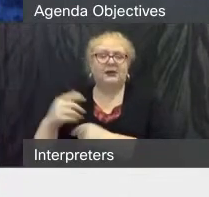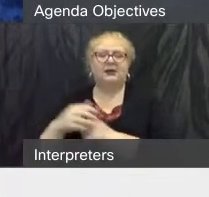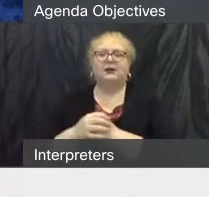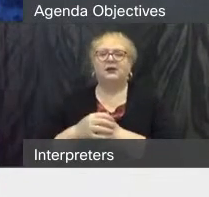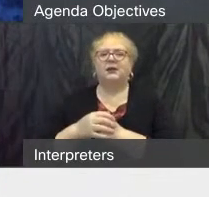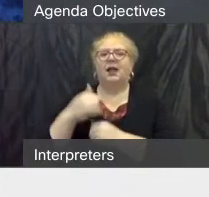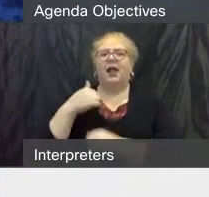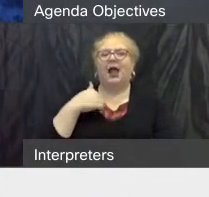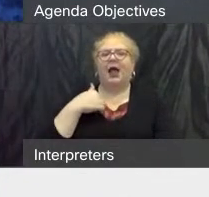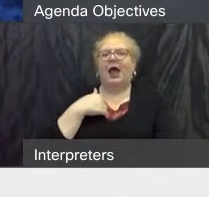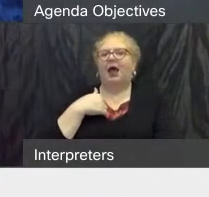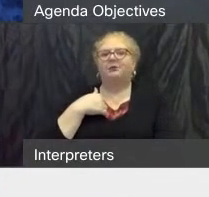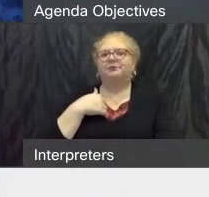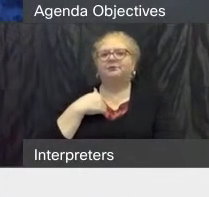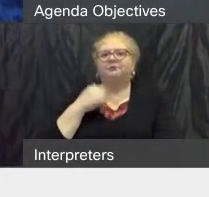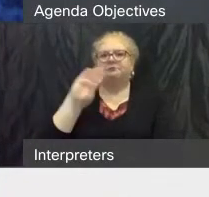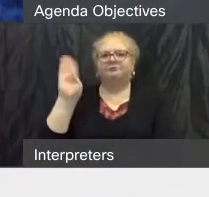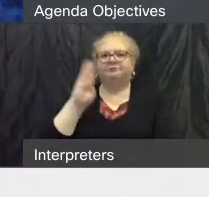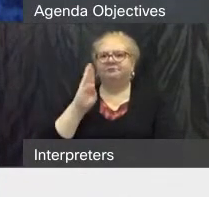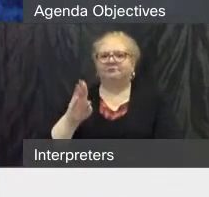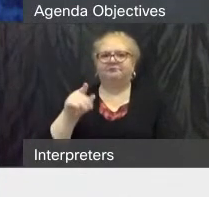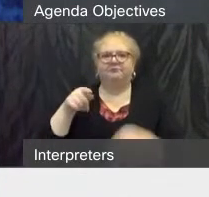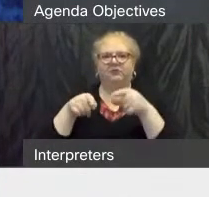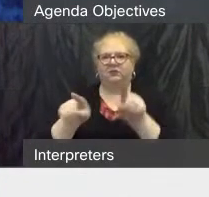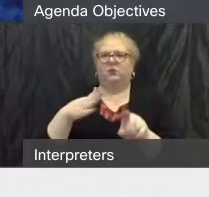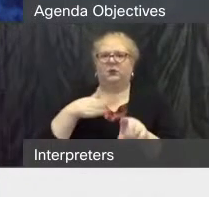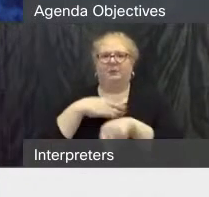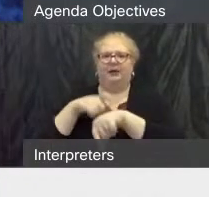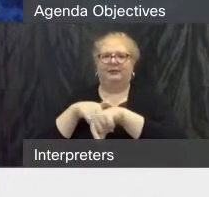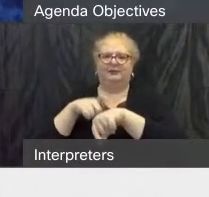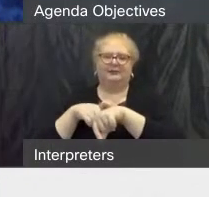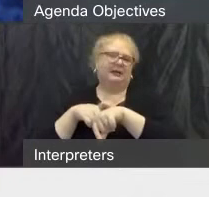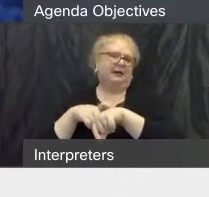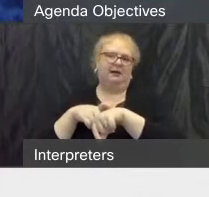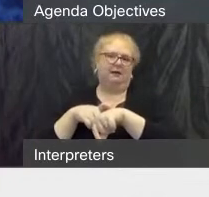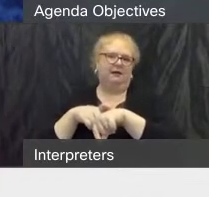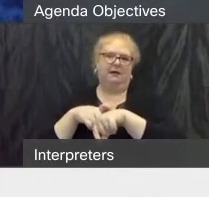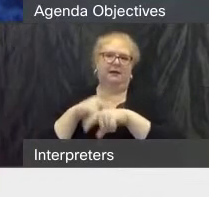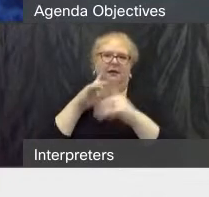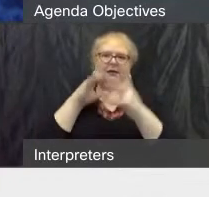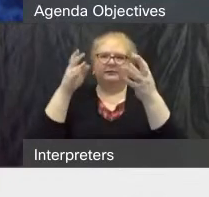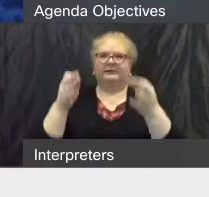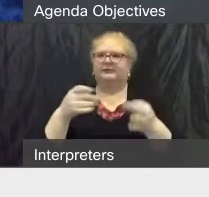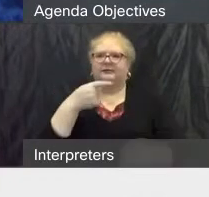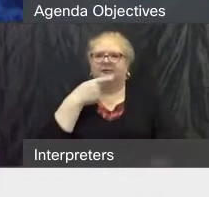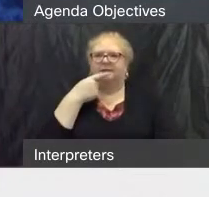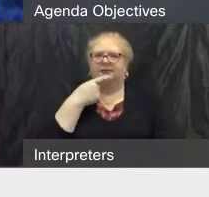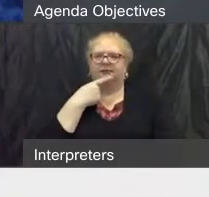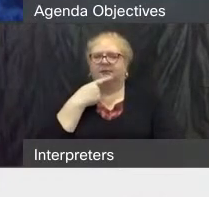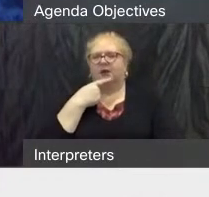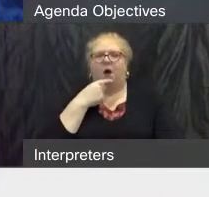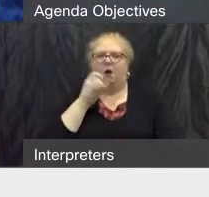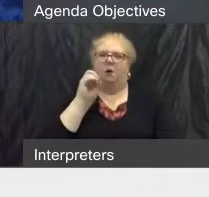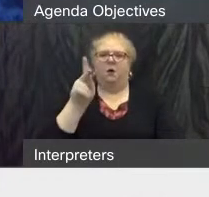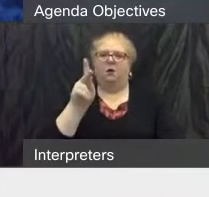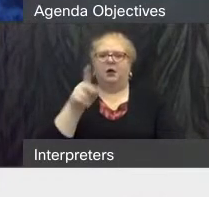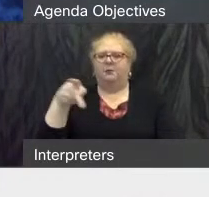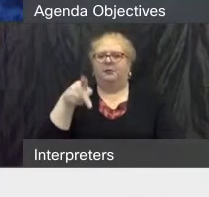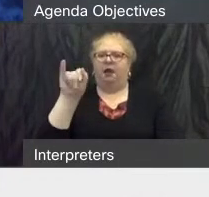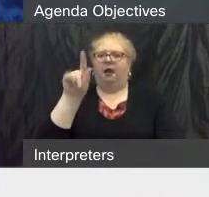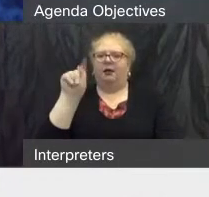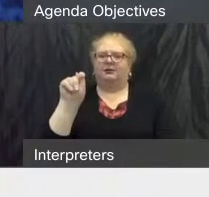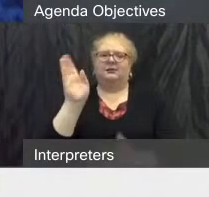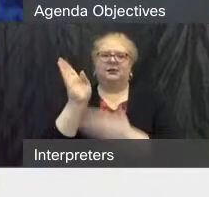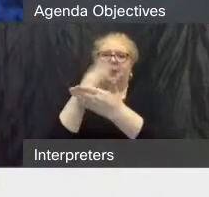I have never, during my tenure, just said, okay, we're going to take X amount of dollars out of the PIT